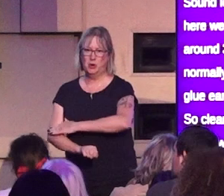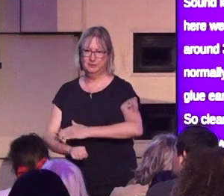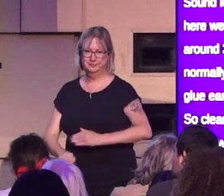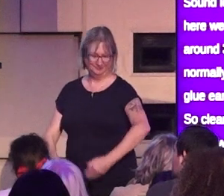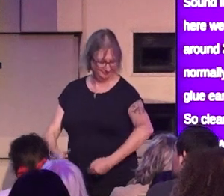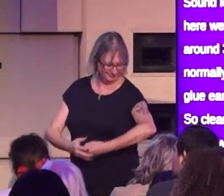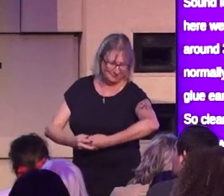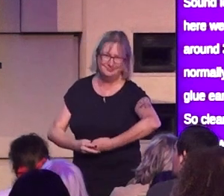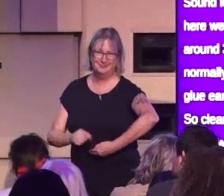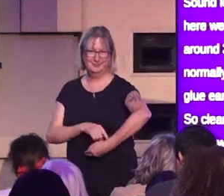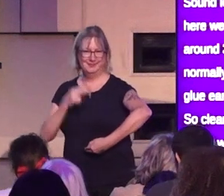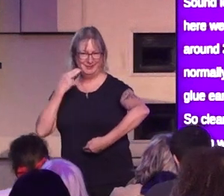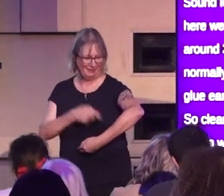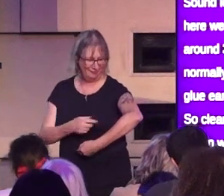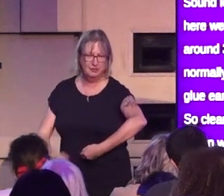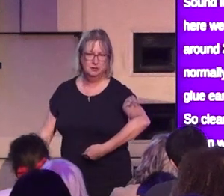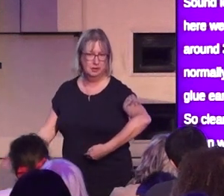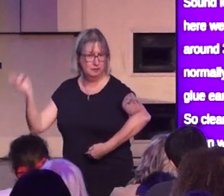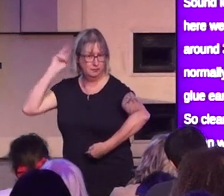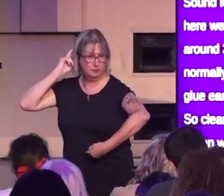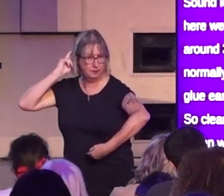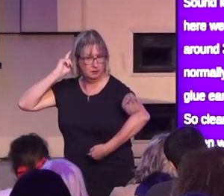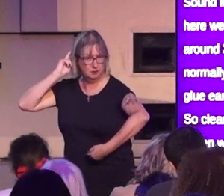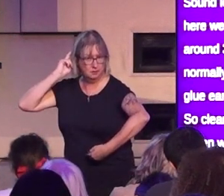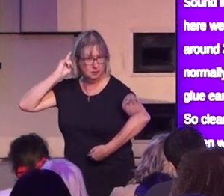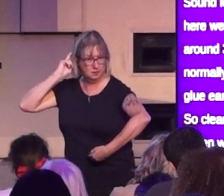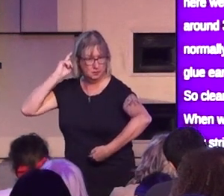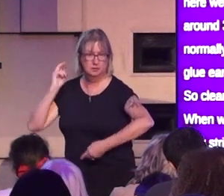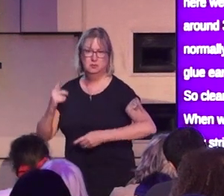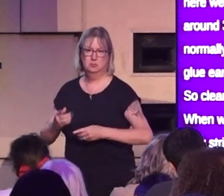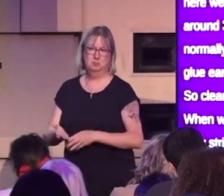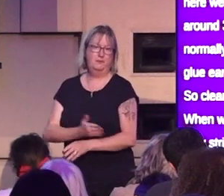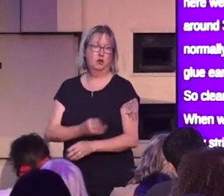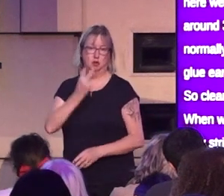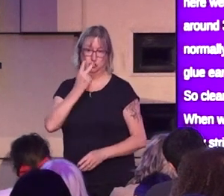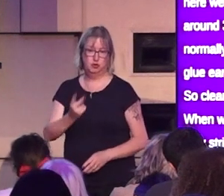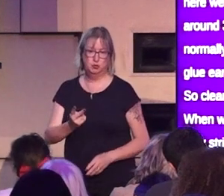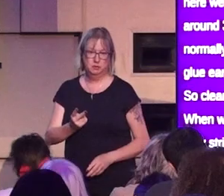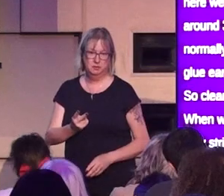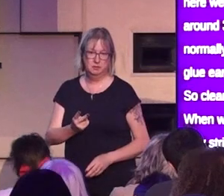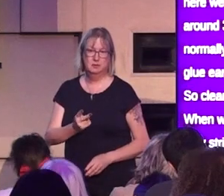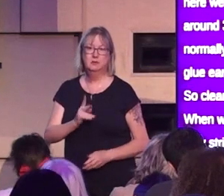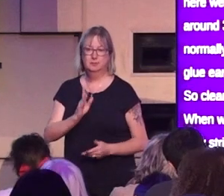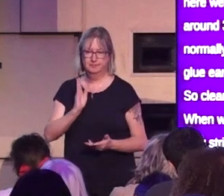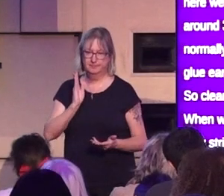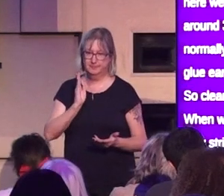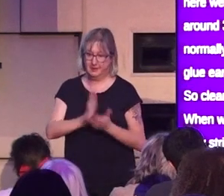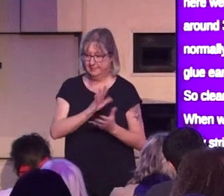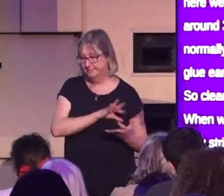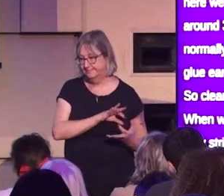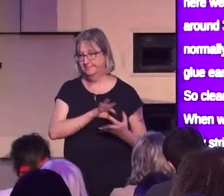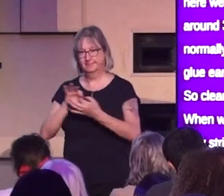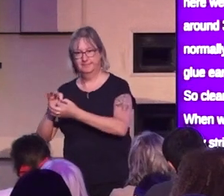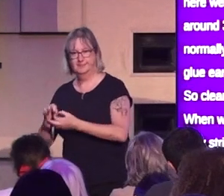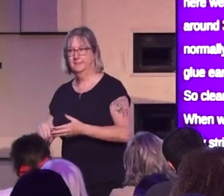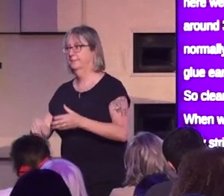deaf, if they have an implant, a cochlear implant, undertaken before the age of 2, they integrate fully into